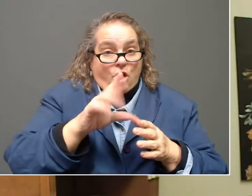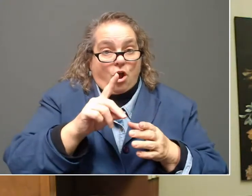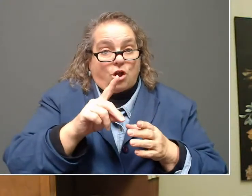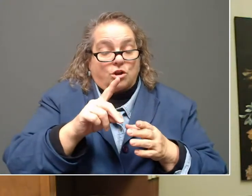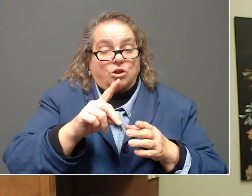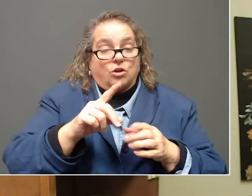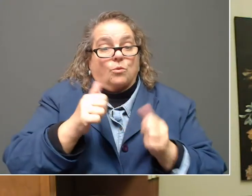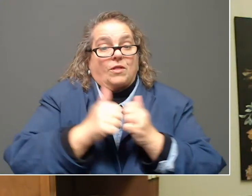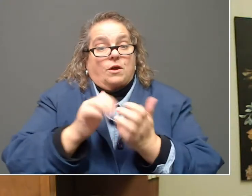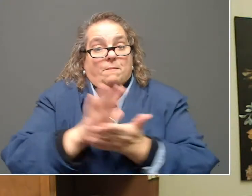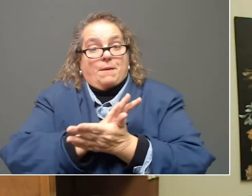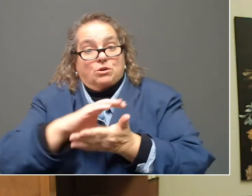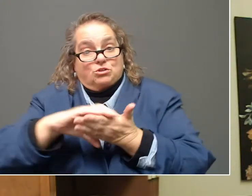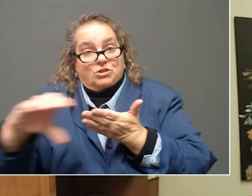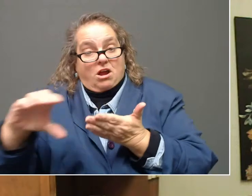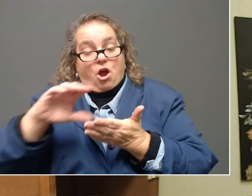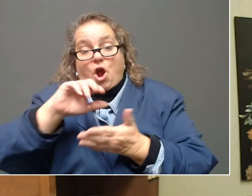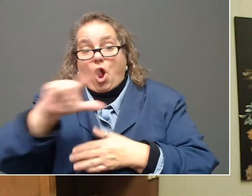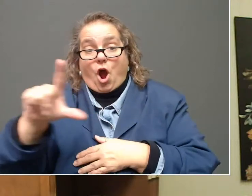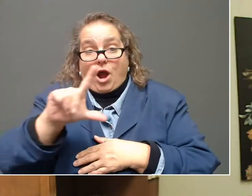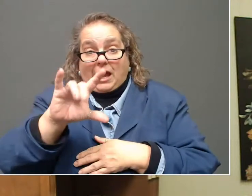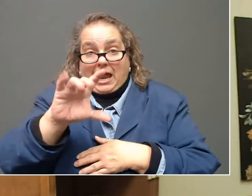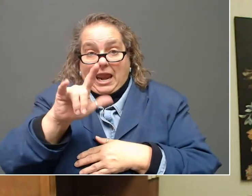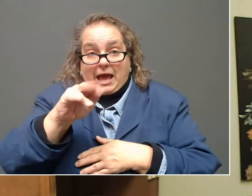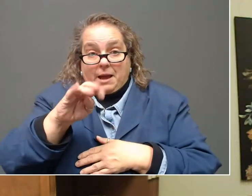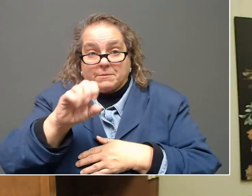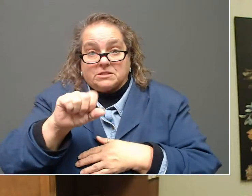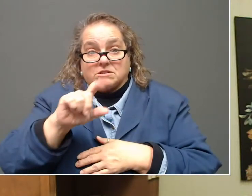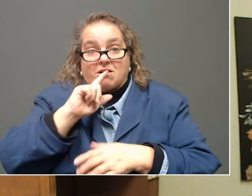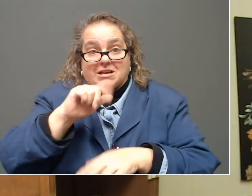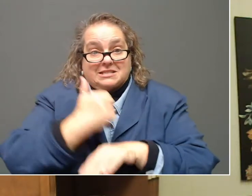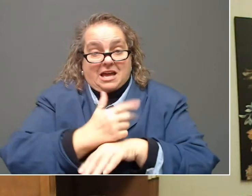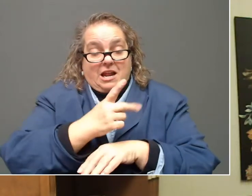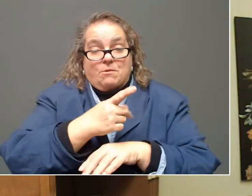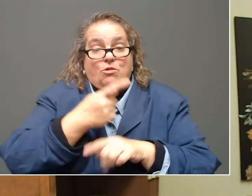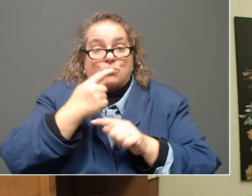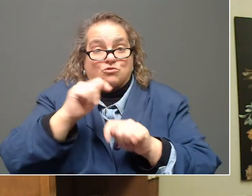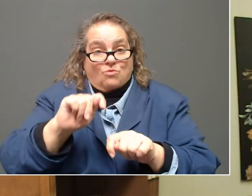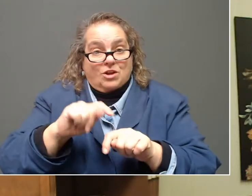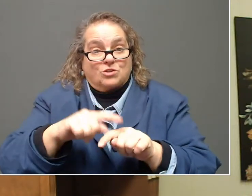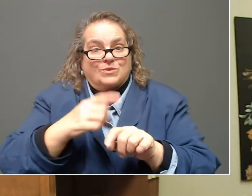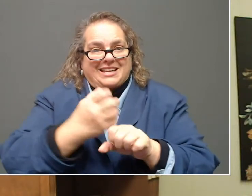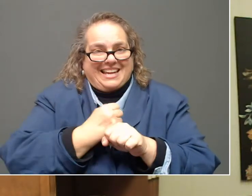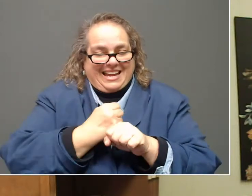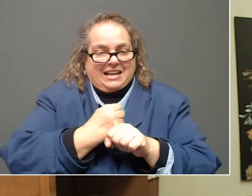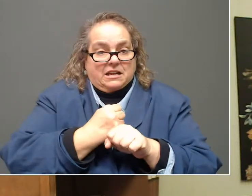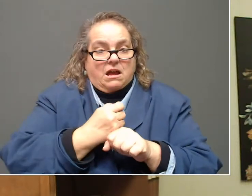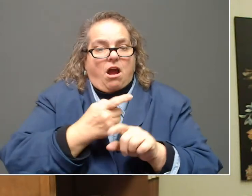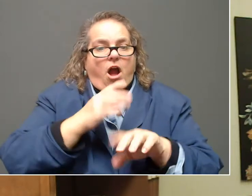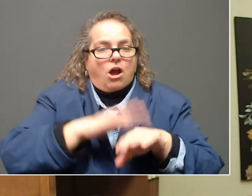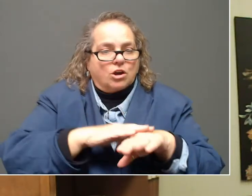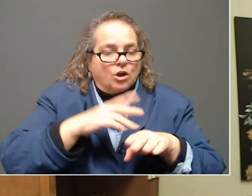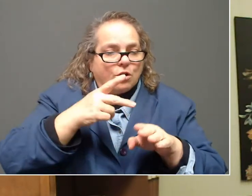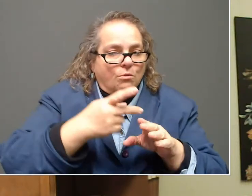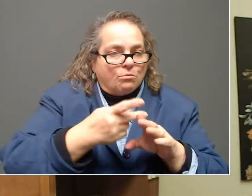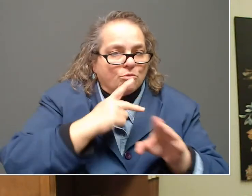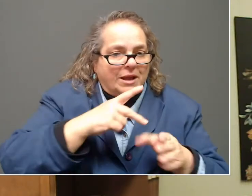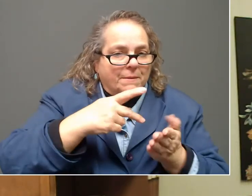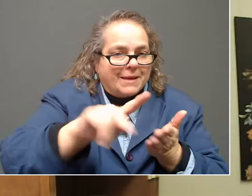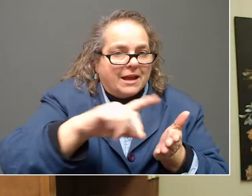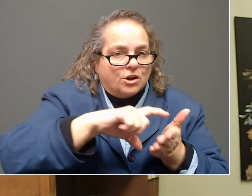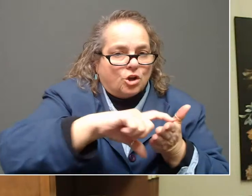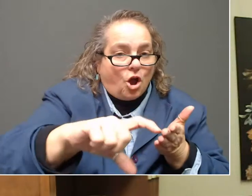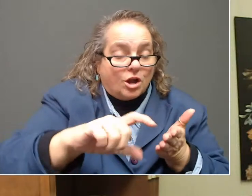had failed identity validation. So, whenever the fraudster filed the claim, they couldn't